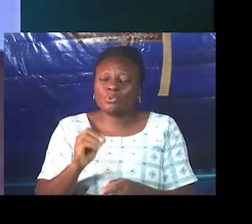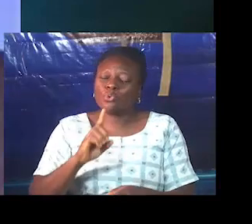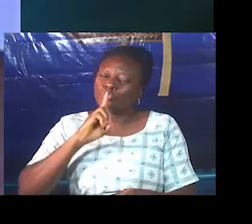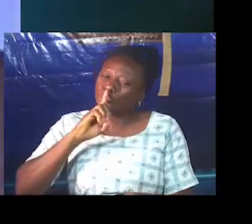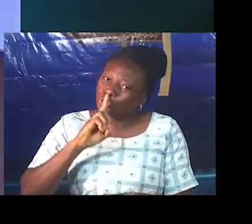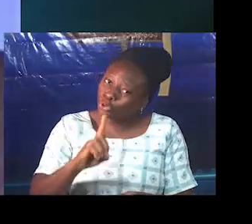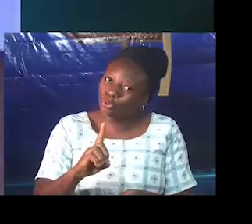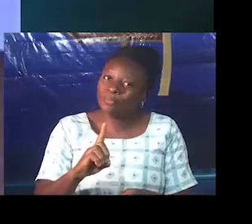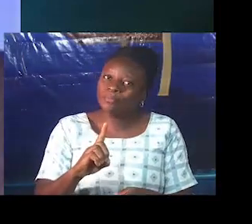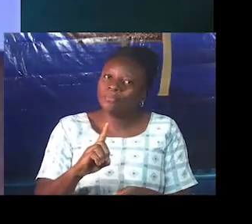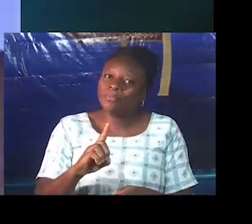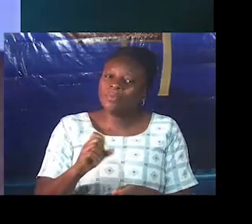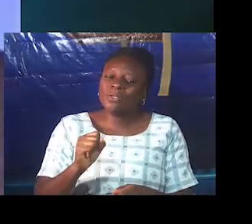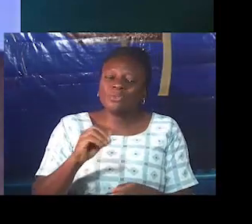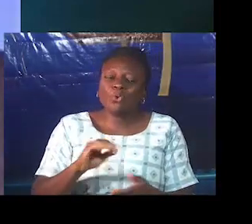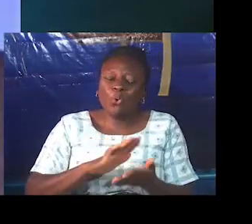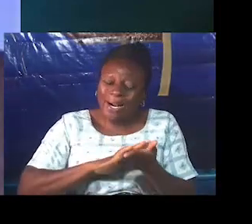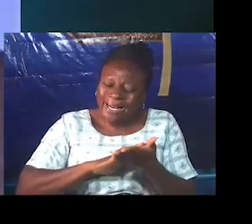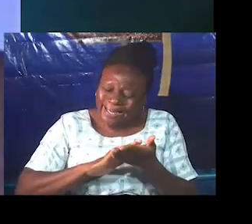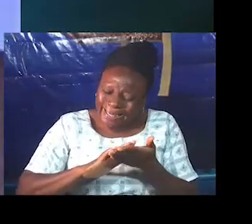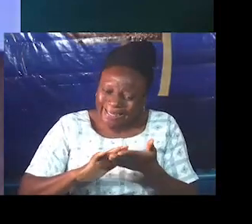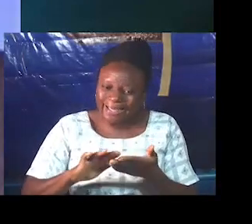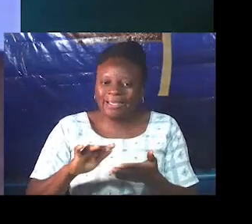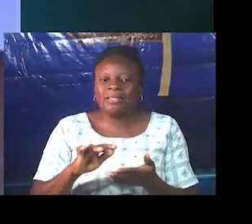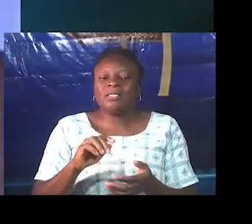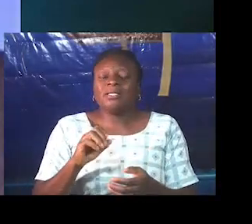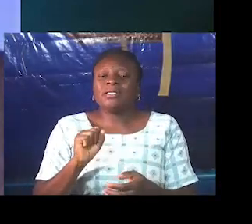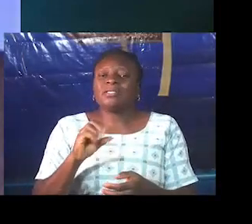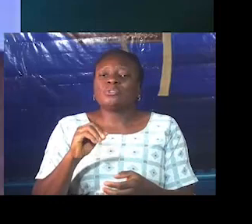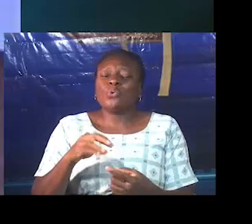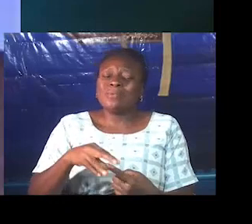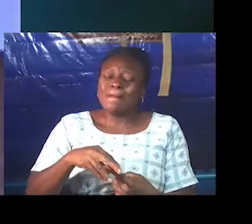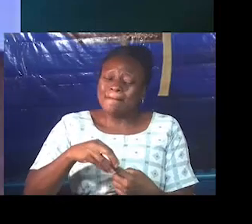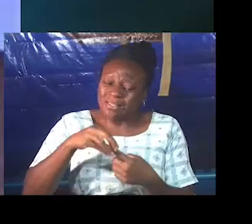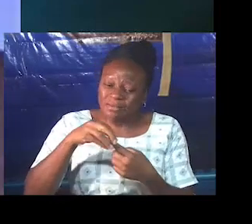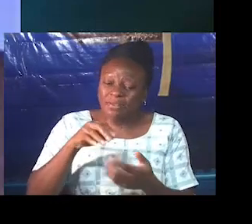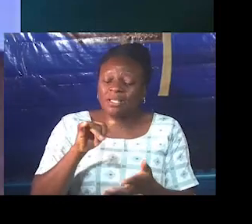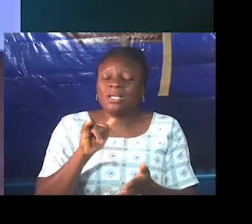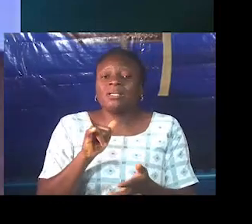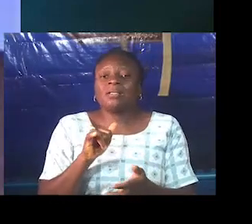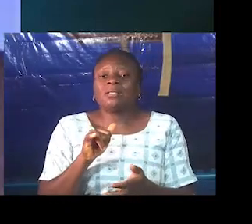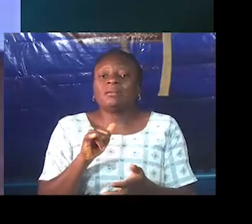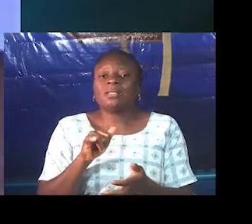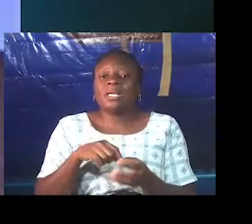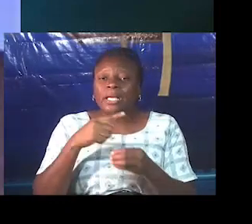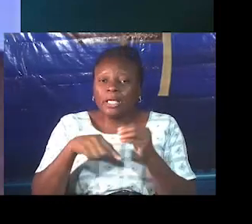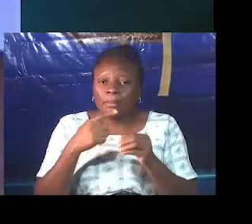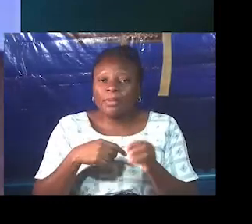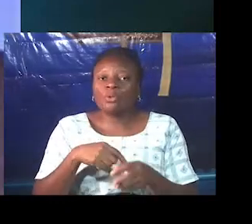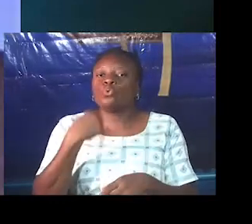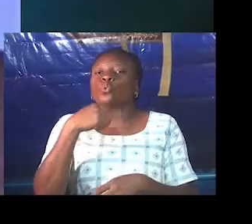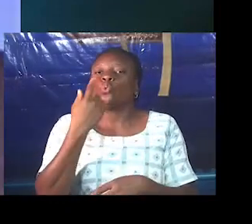so clear and so specific as regards who the Lord